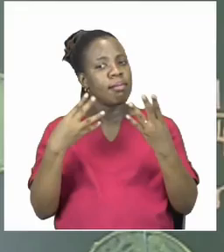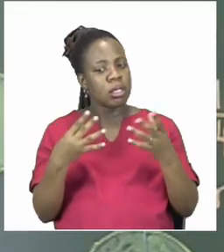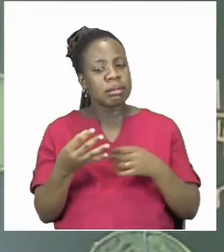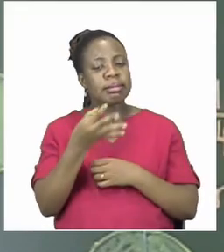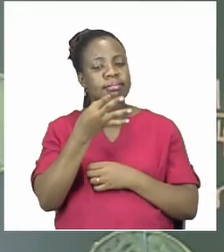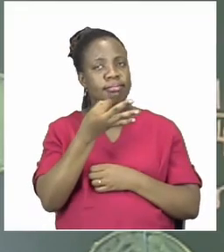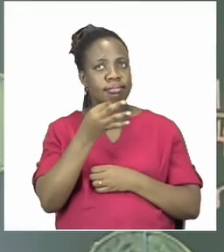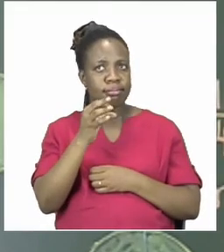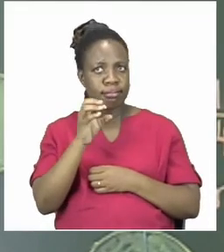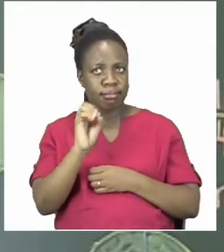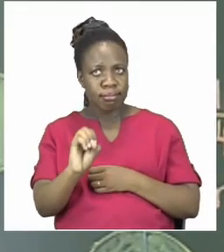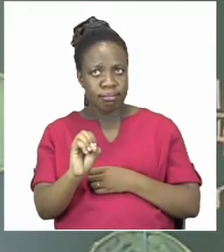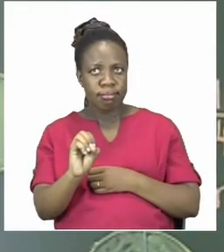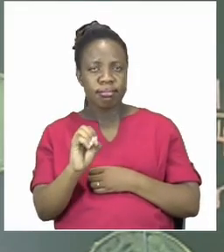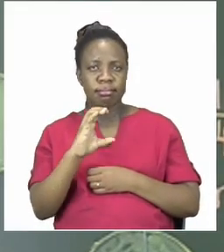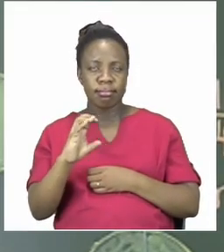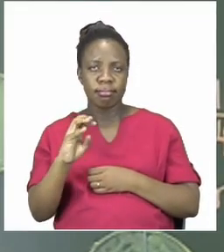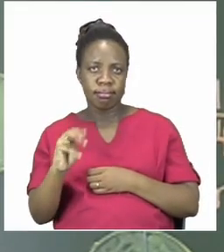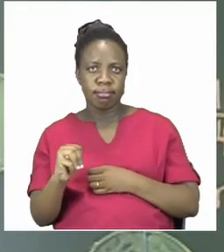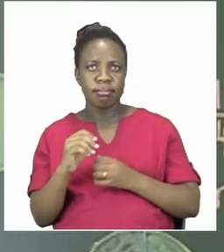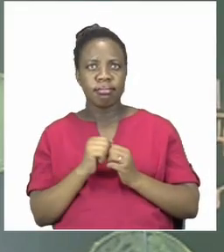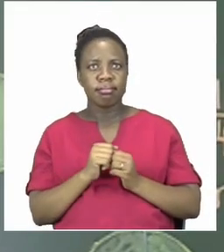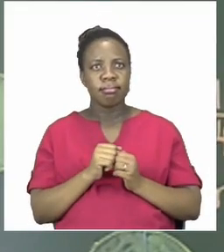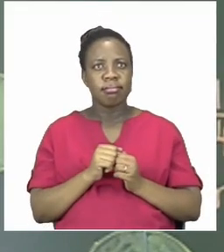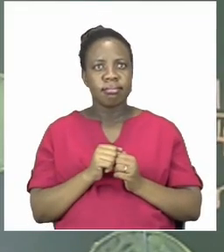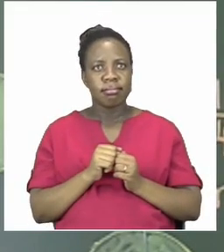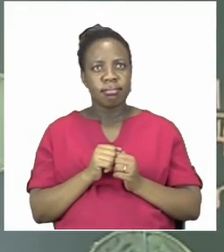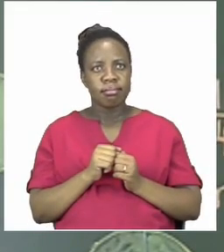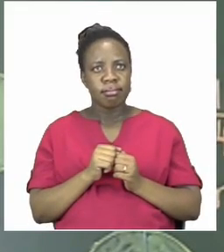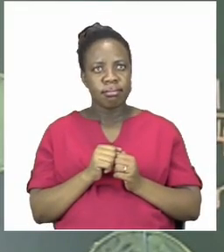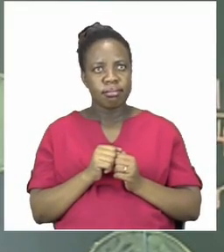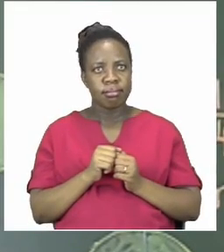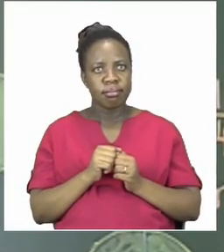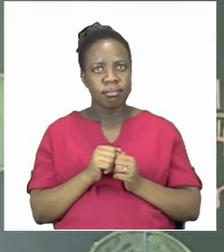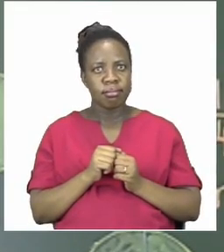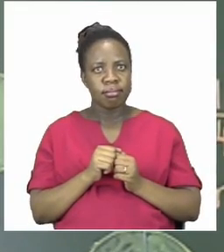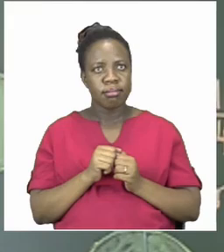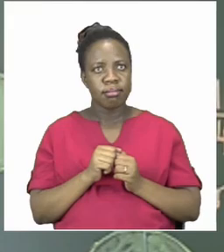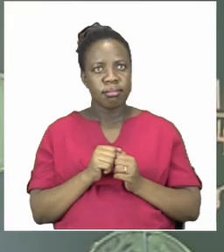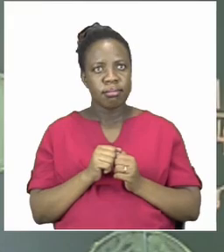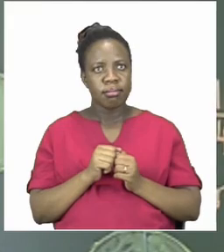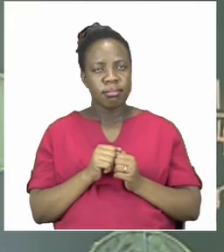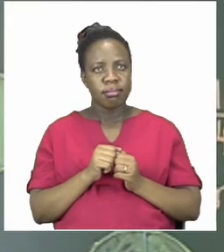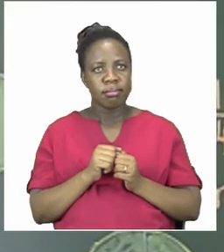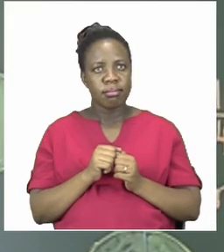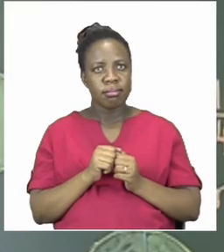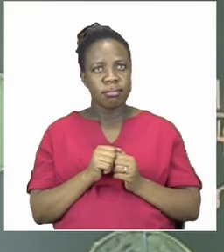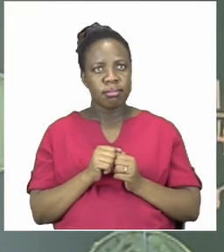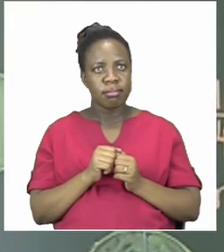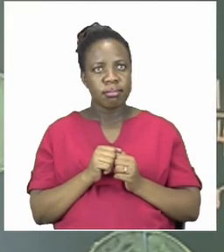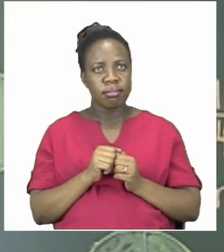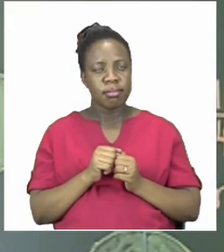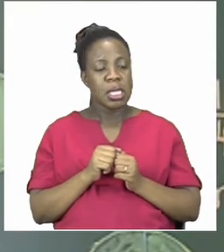centimeters. For the rest of the exercise, they want you now to put it in order. Once you actually get